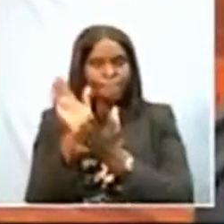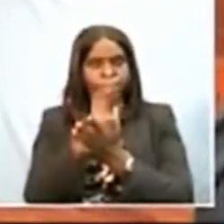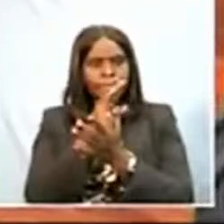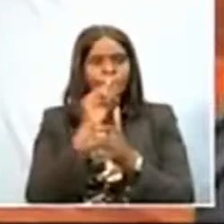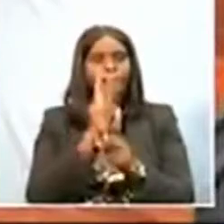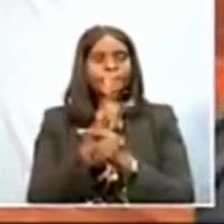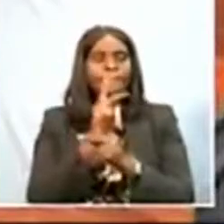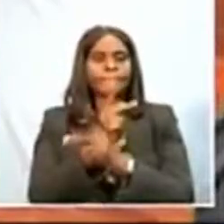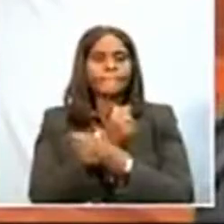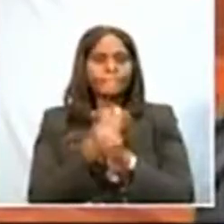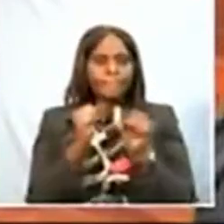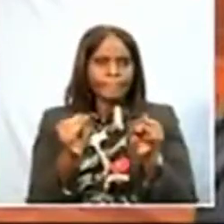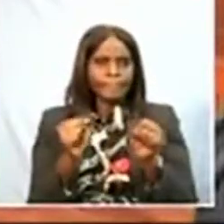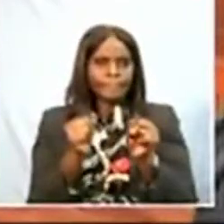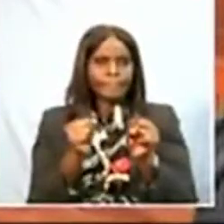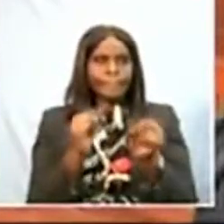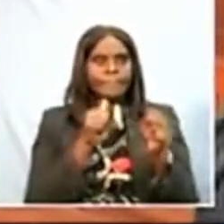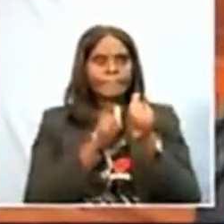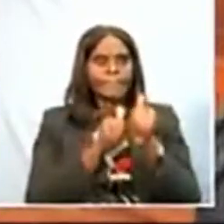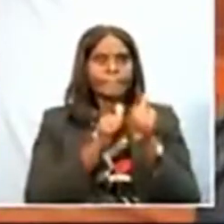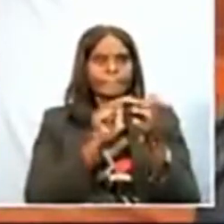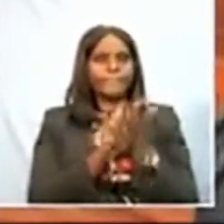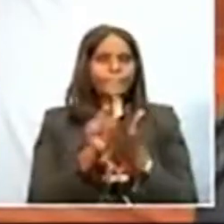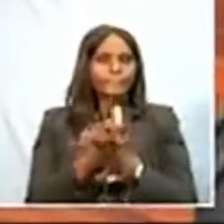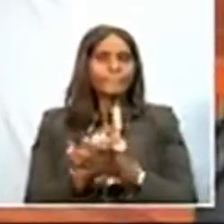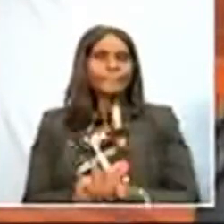secured or as per approval.